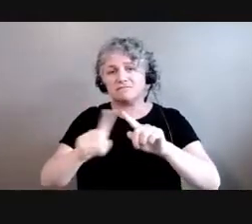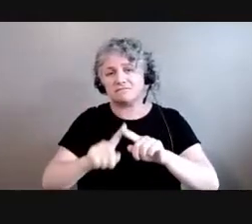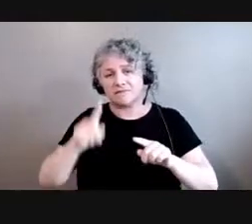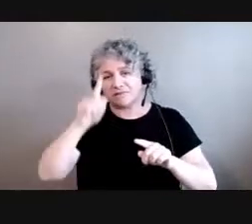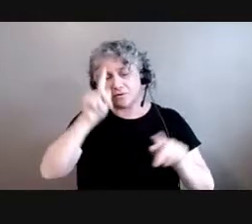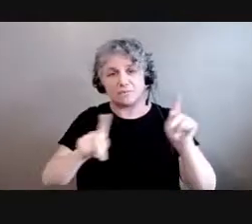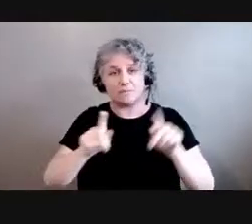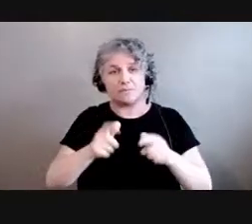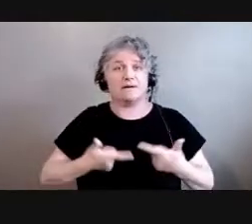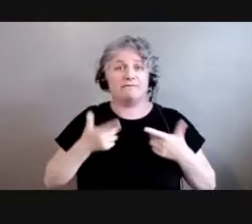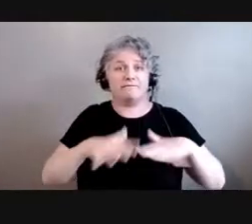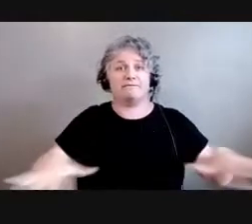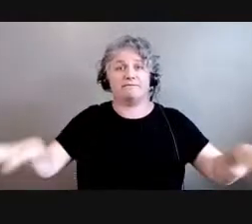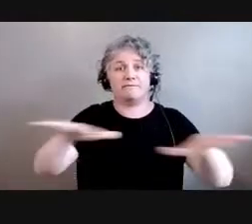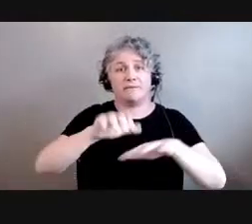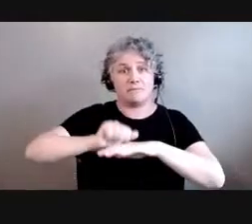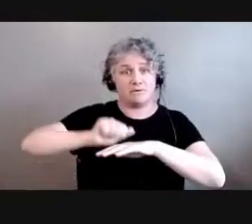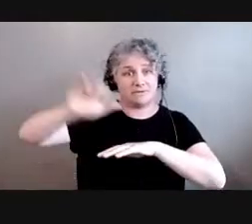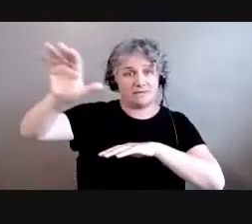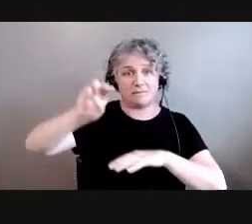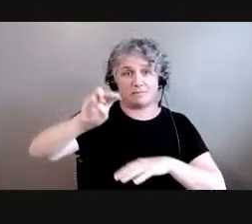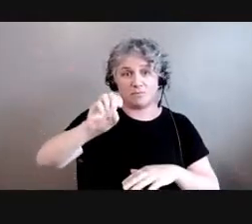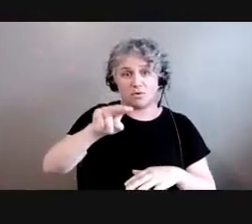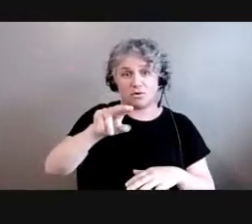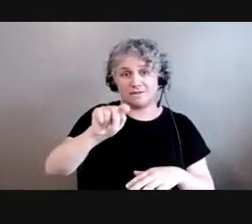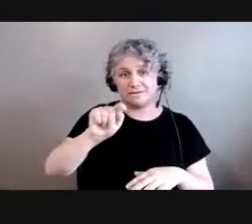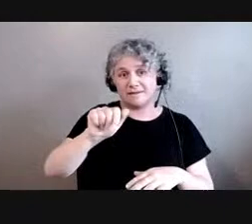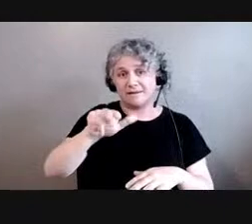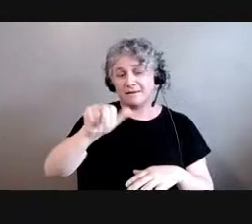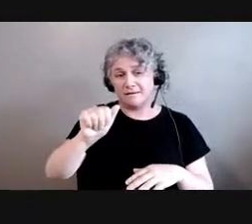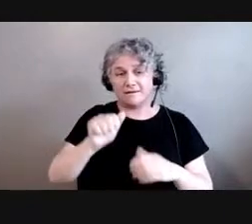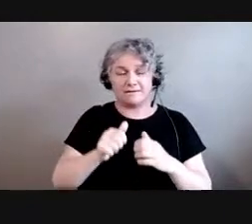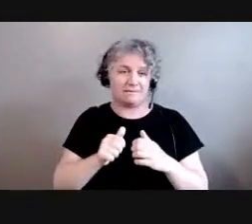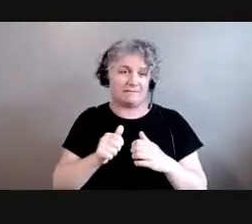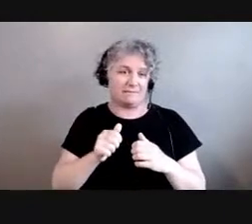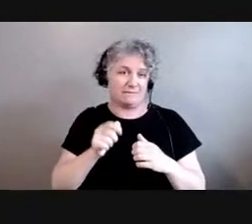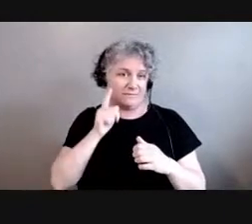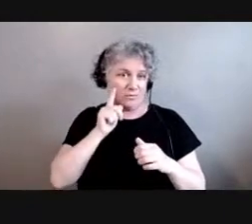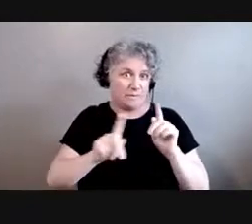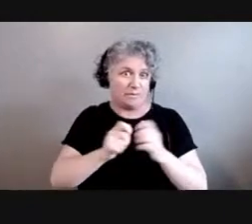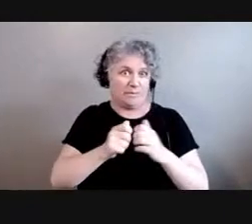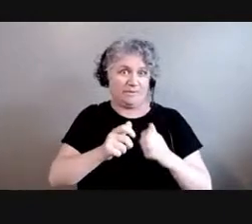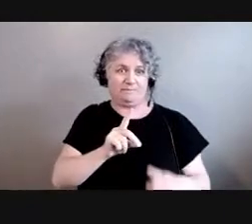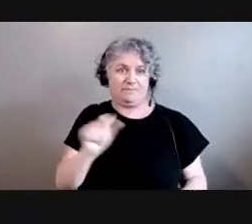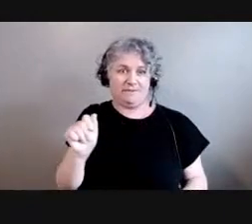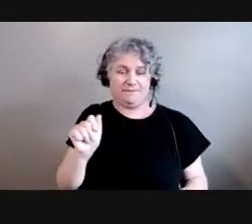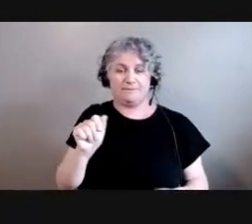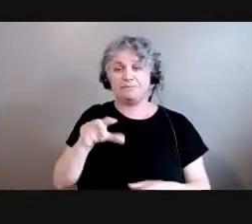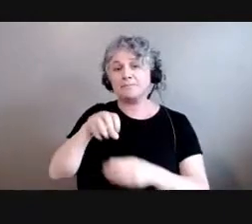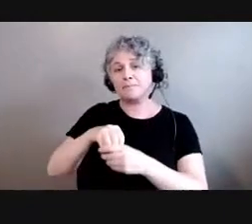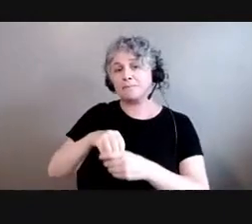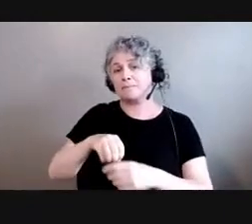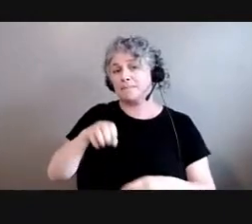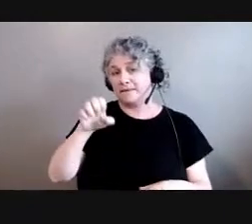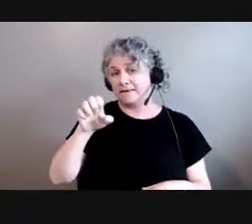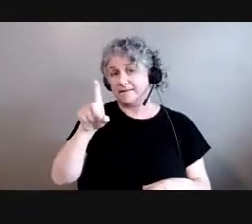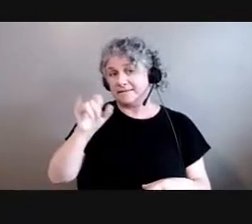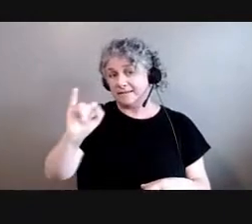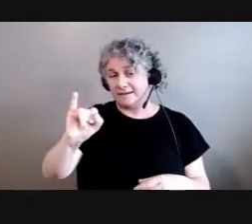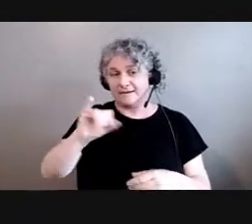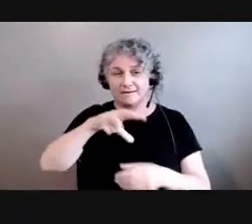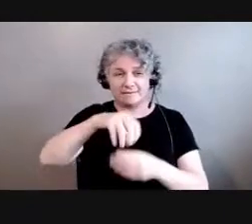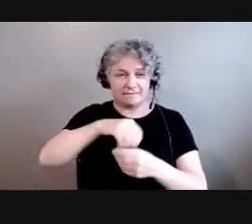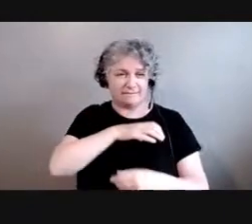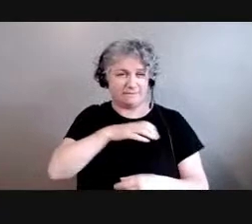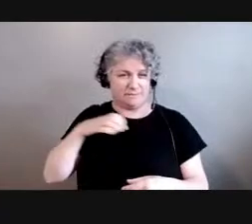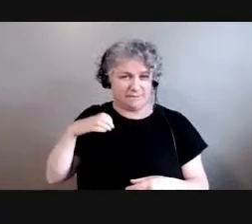disabilities. She currently serves on the Diversity, Equity, and Inclusion Committee at the Rural Institute for